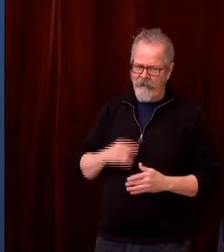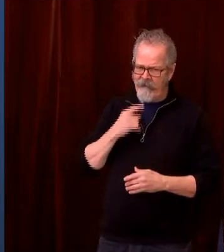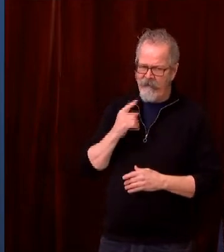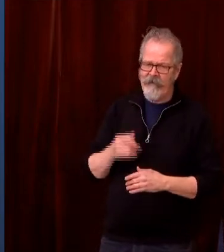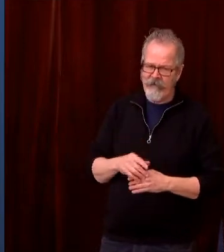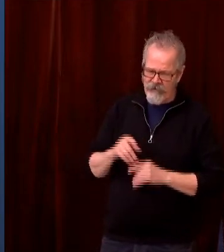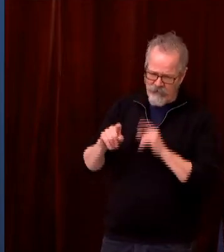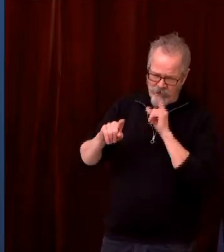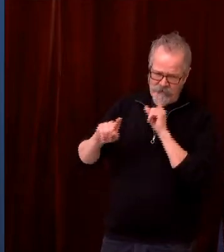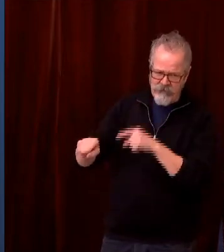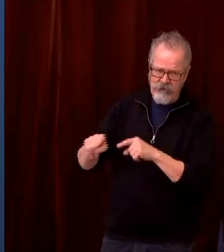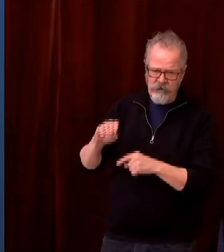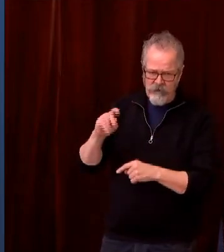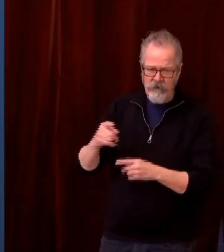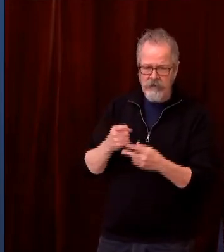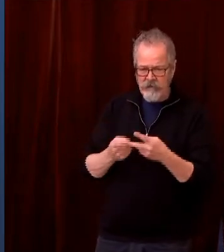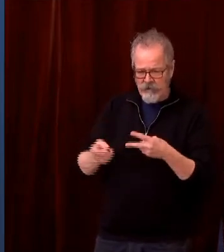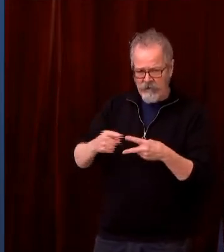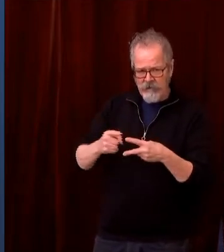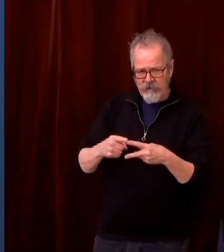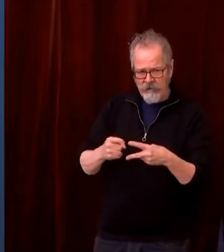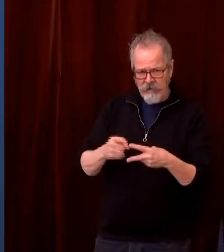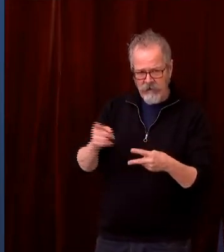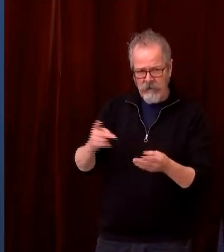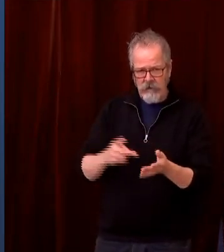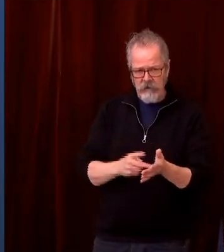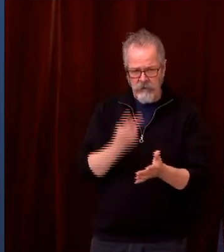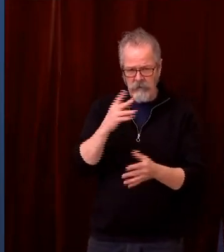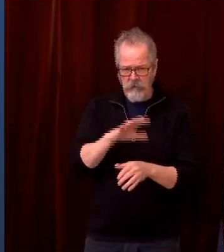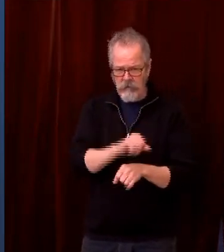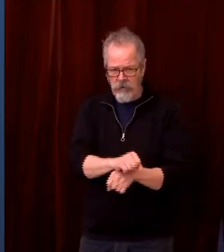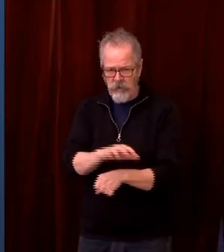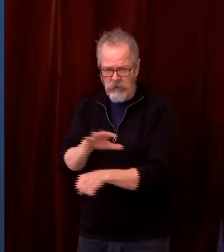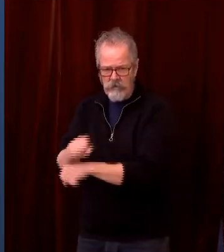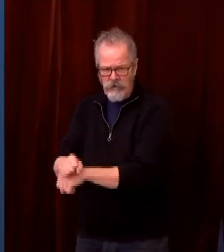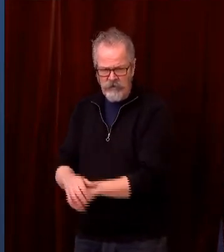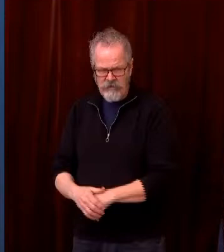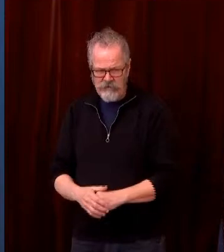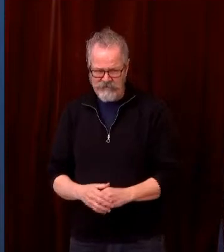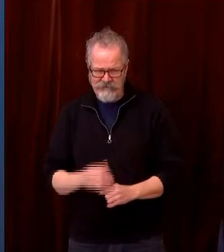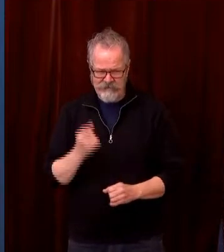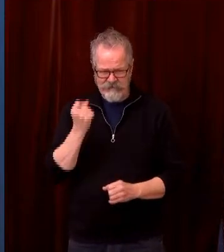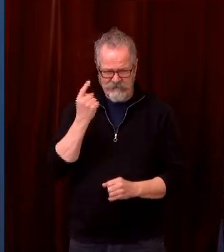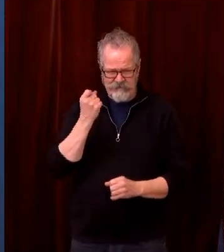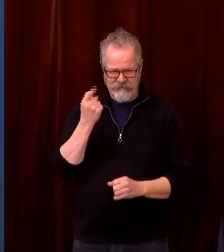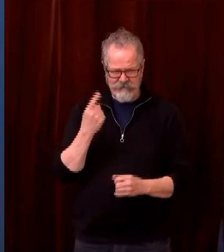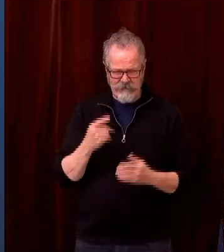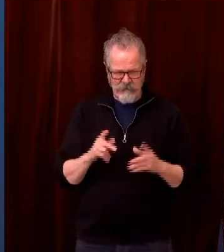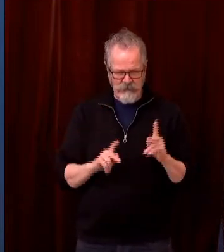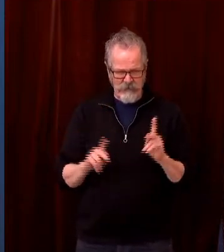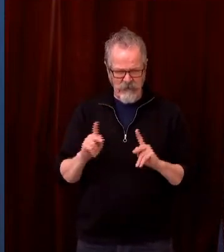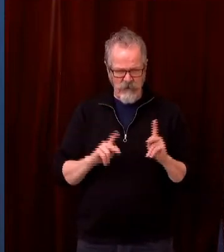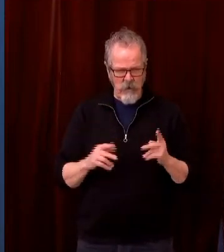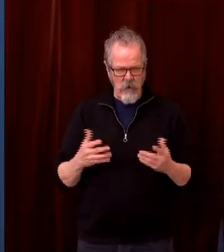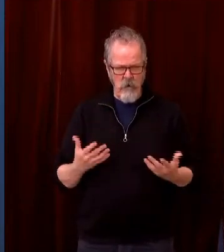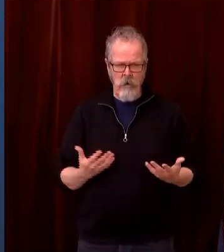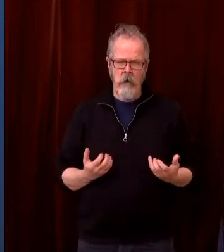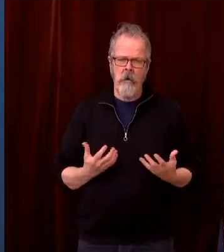places. But I would just really ask people, if you do get one appointment, you